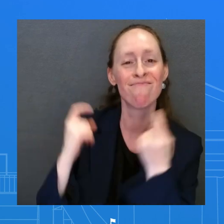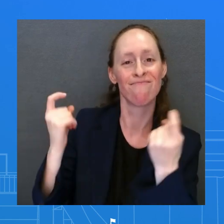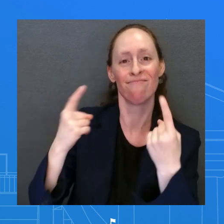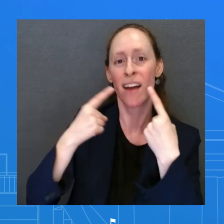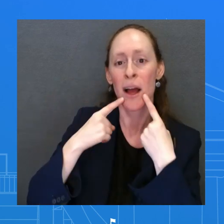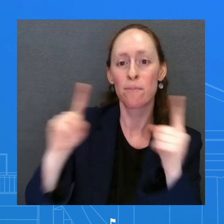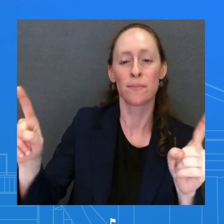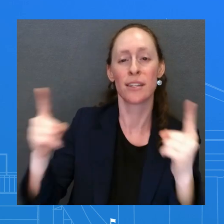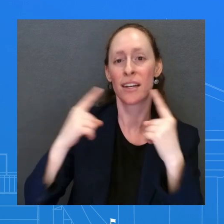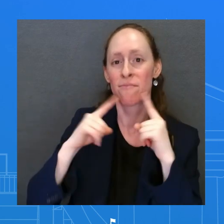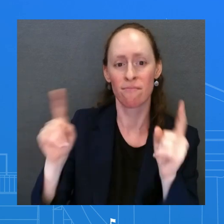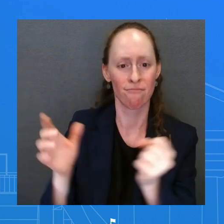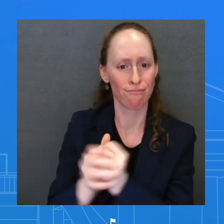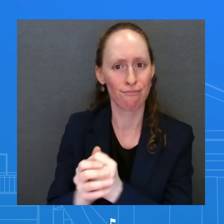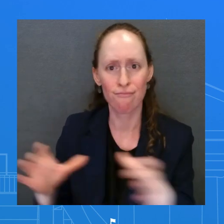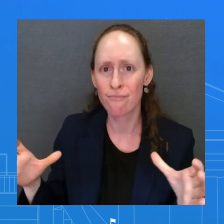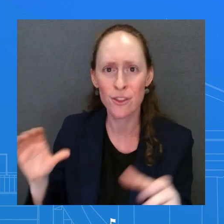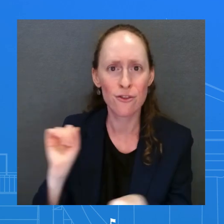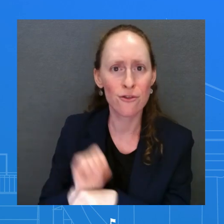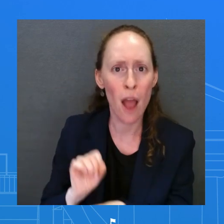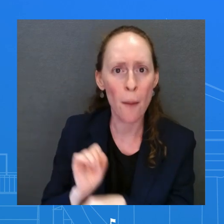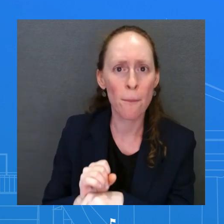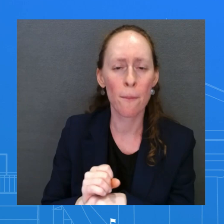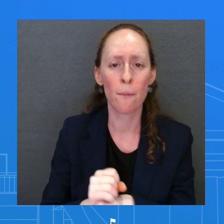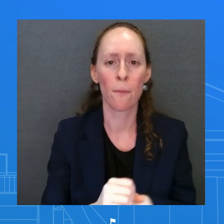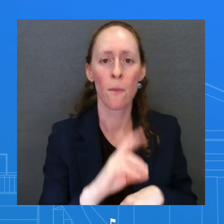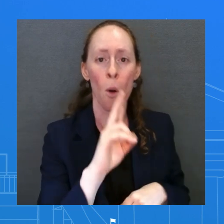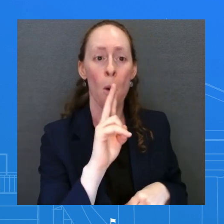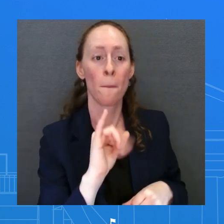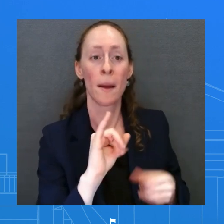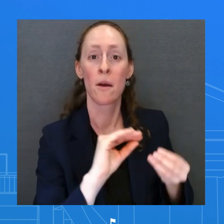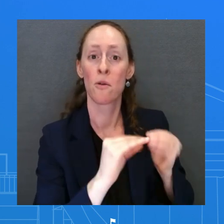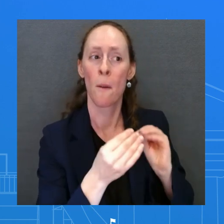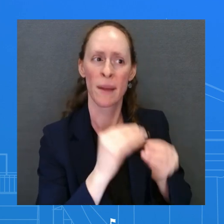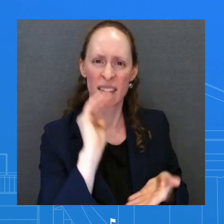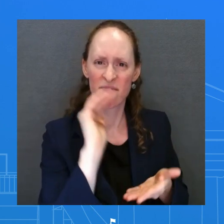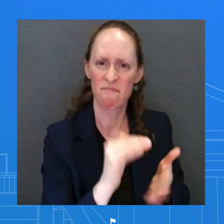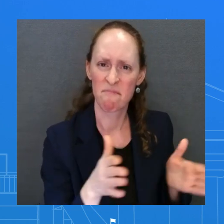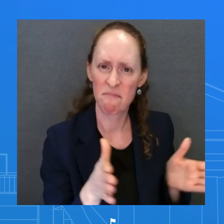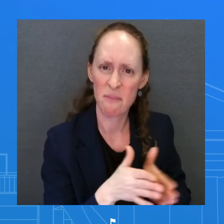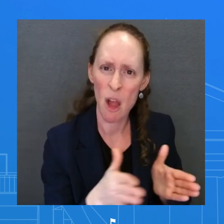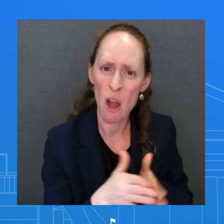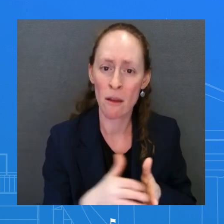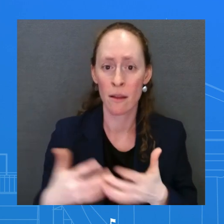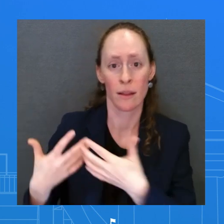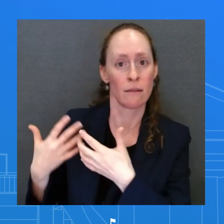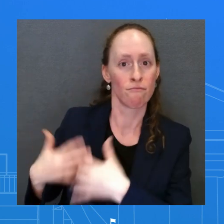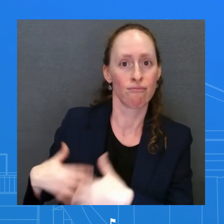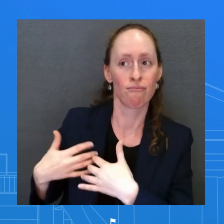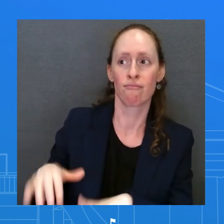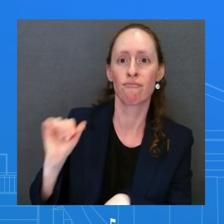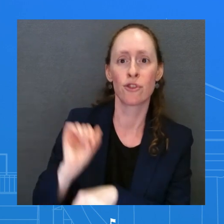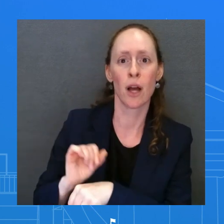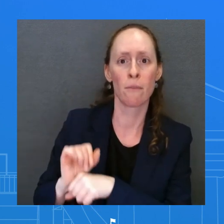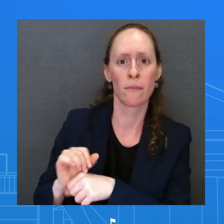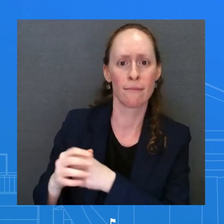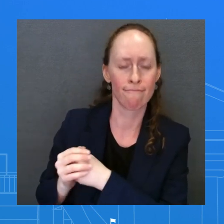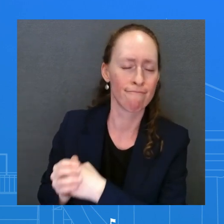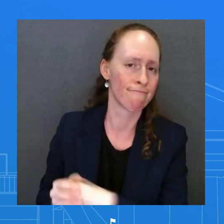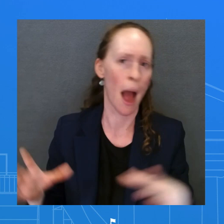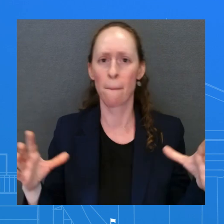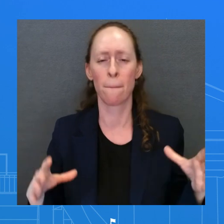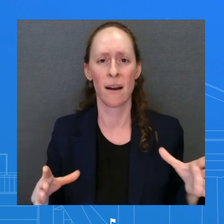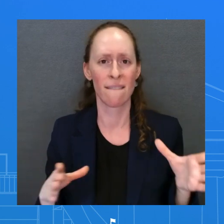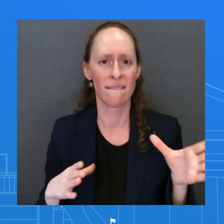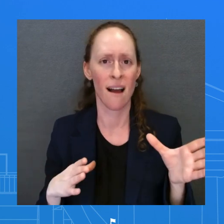record low, making sure that we're bringing back manufacturing jobs, 800,000 manufacturing jobs created. If you think about inflation, it's the lowest that we